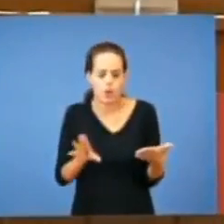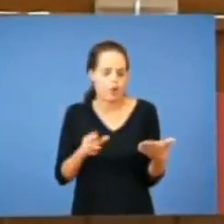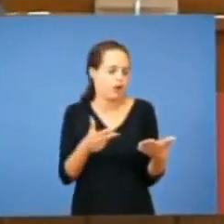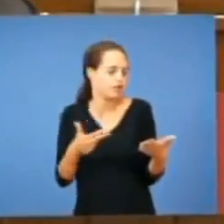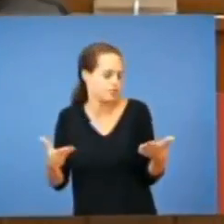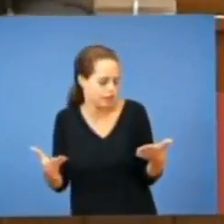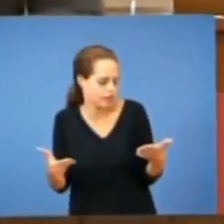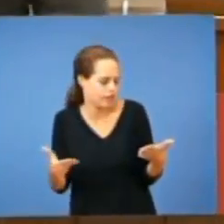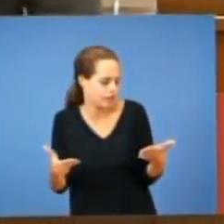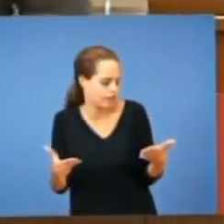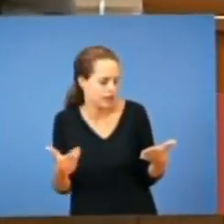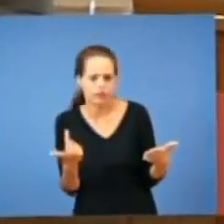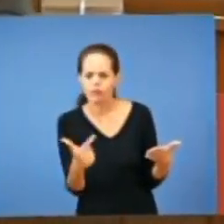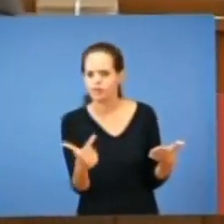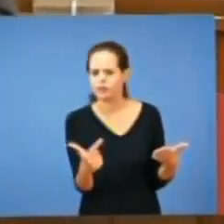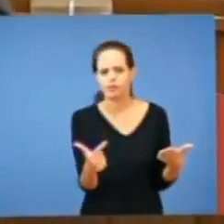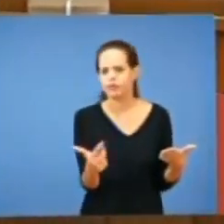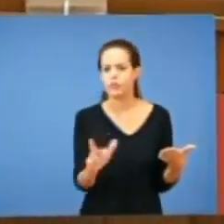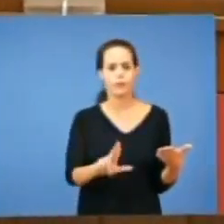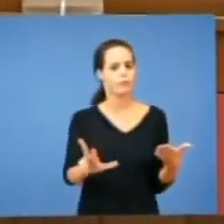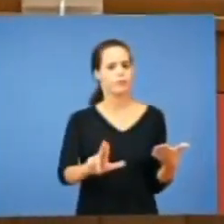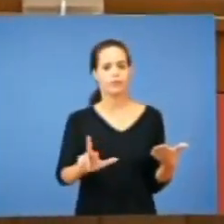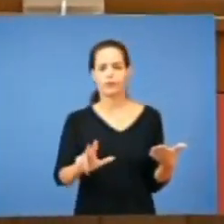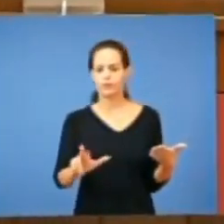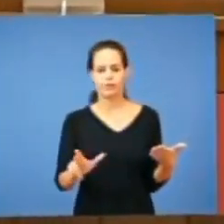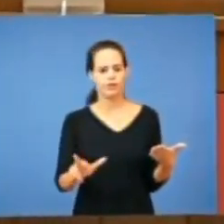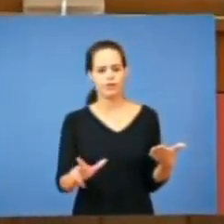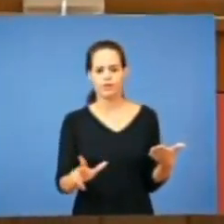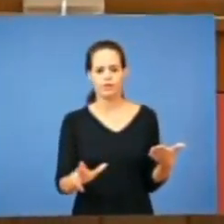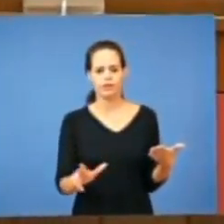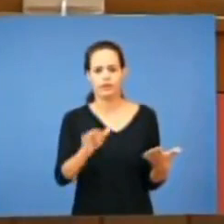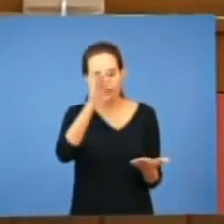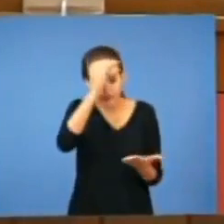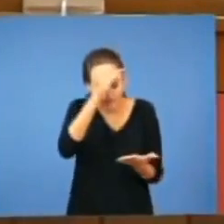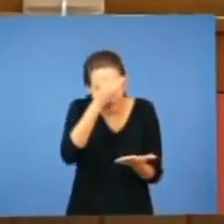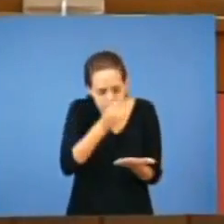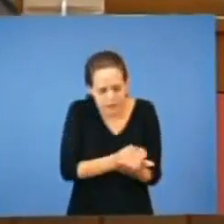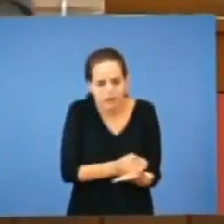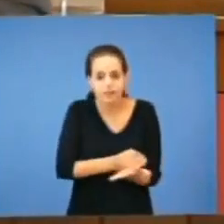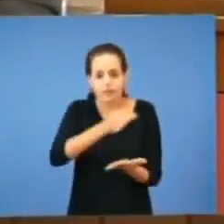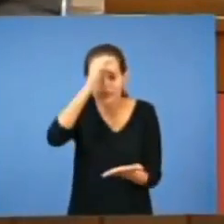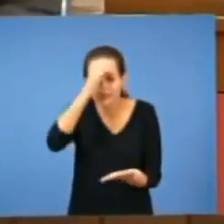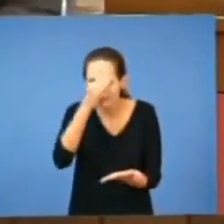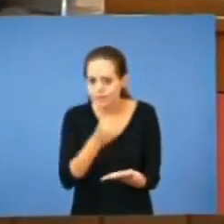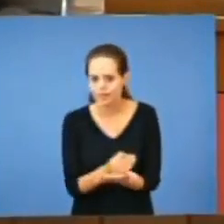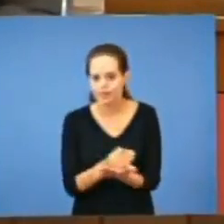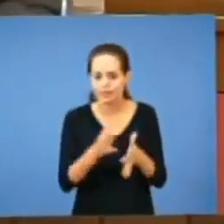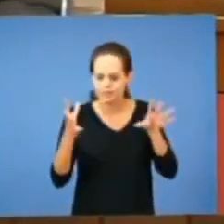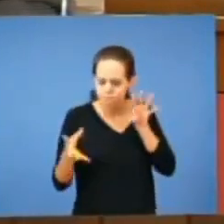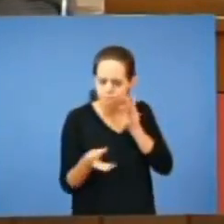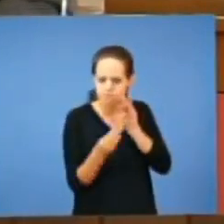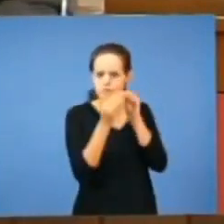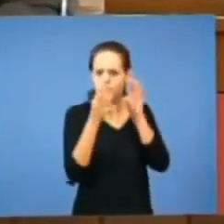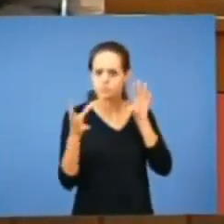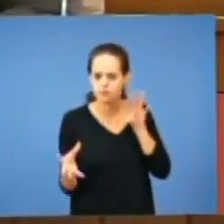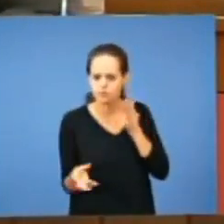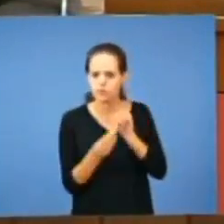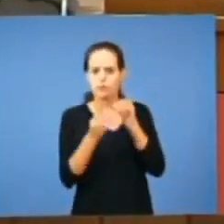jump to the other place. No, that's not how it goes. It's by faith, and faith by faith, and word and word, and God